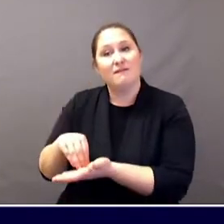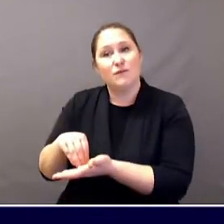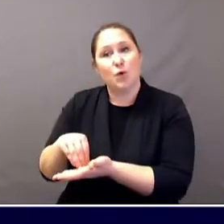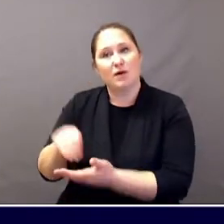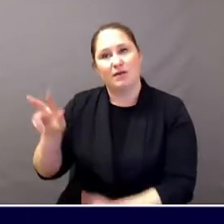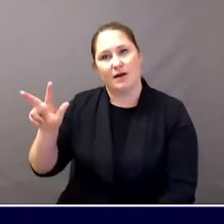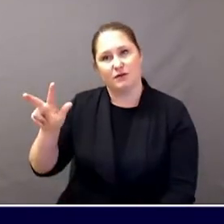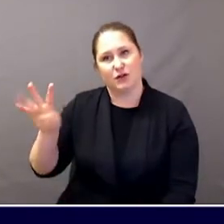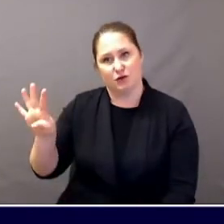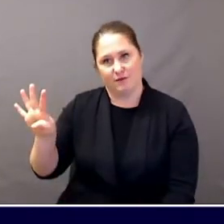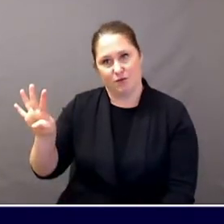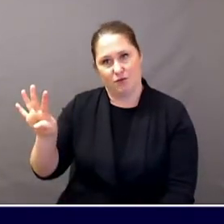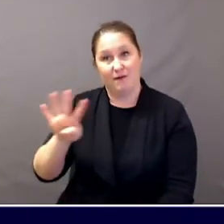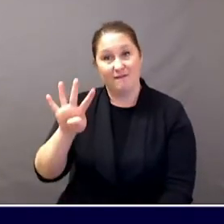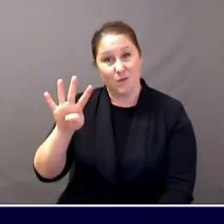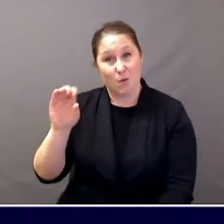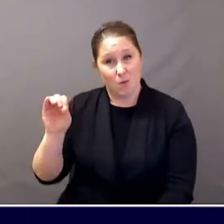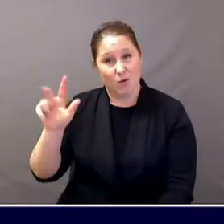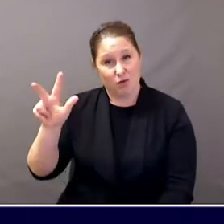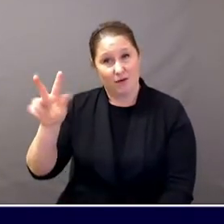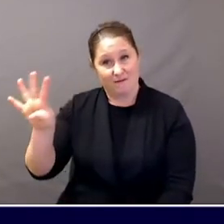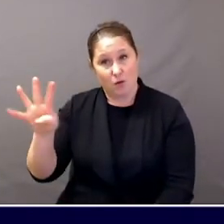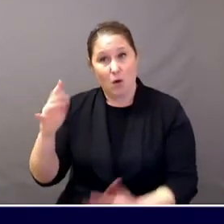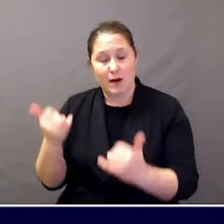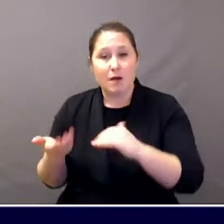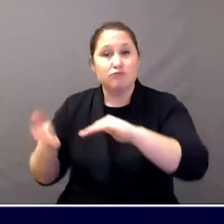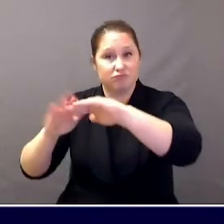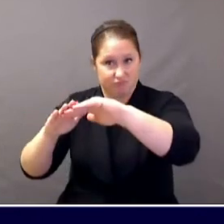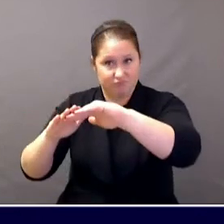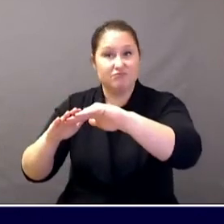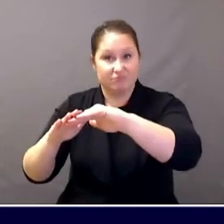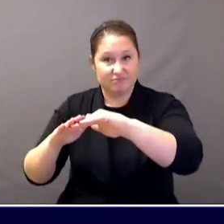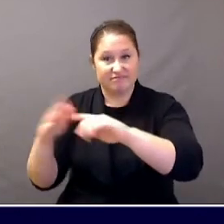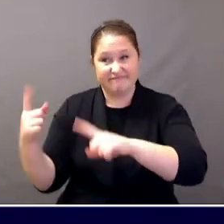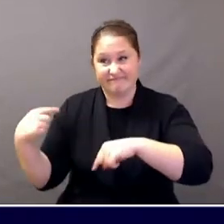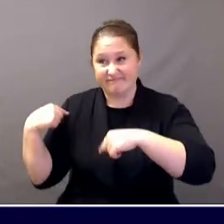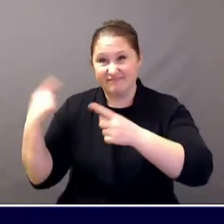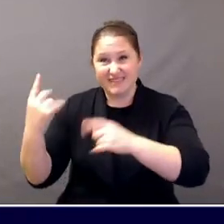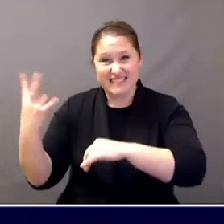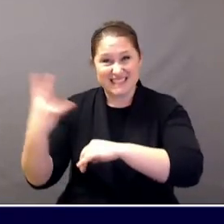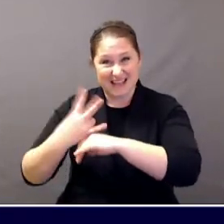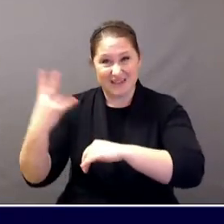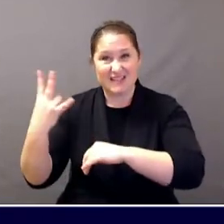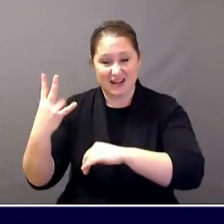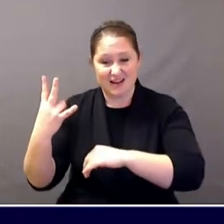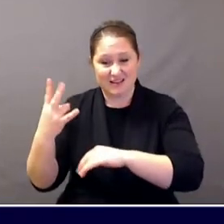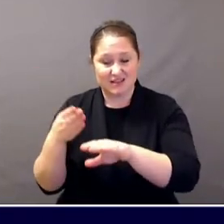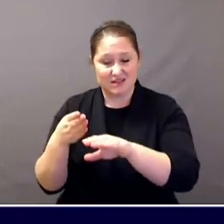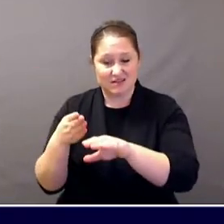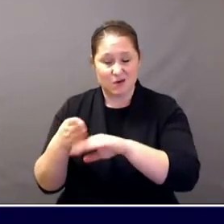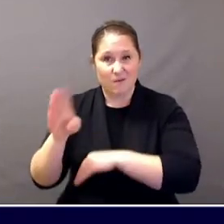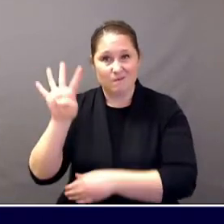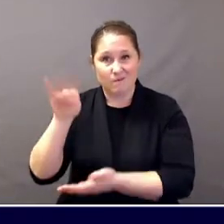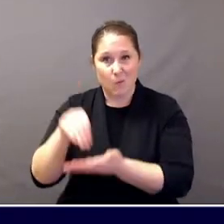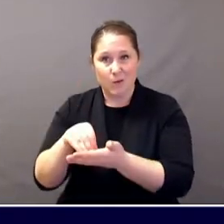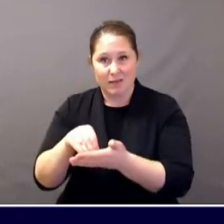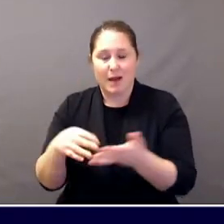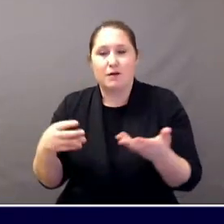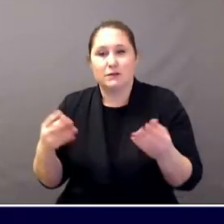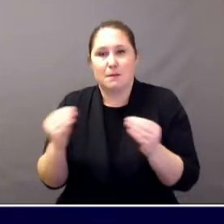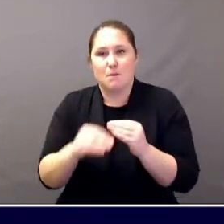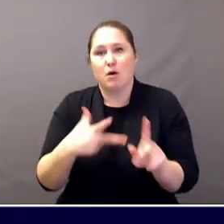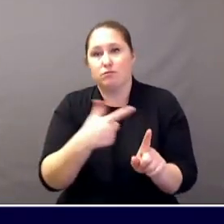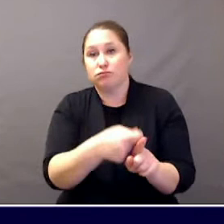they have vaccinated about 4,300 people over the past 7 days. That's an uptick. That's better. That's